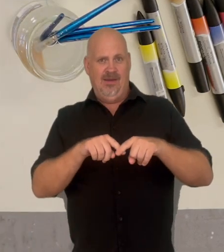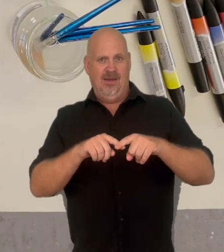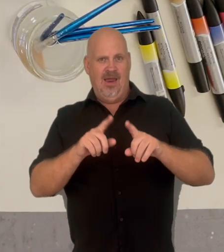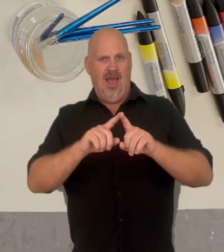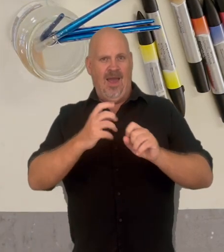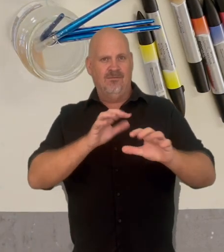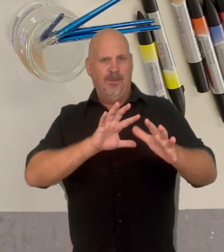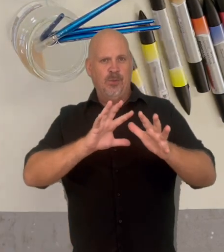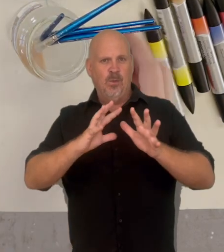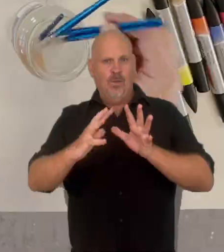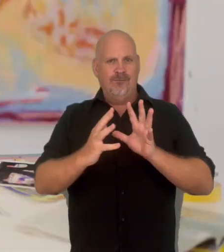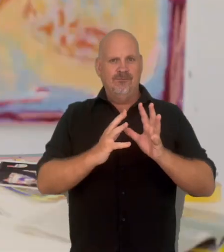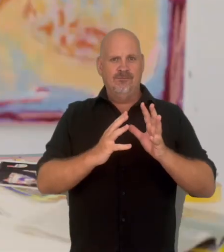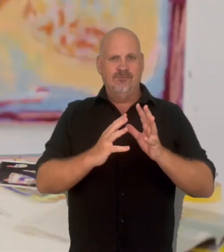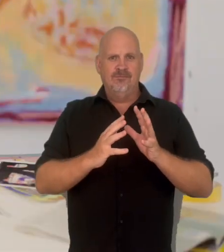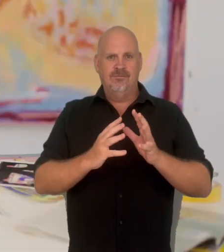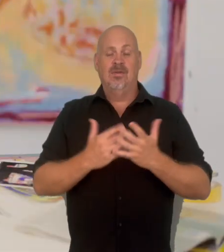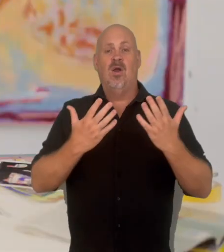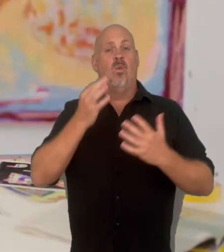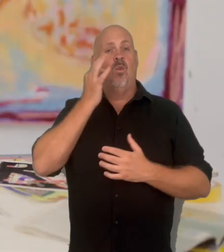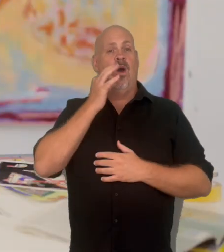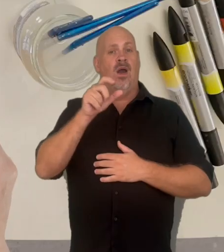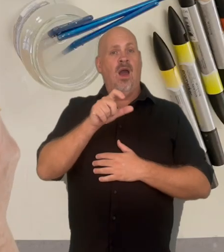And now we're going to use some watercolors.